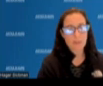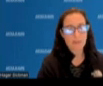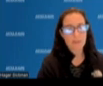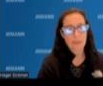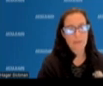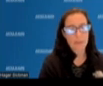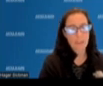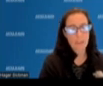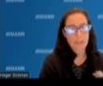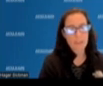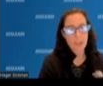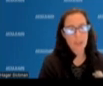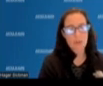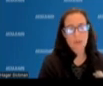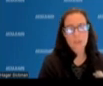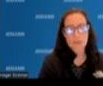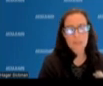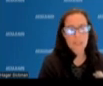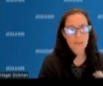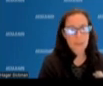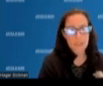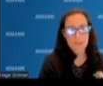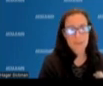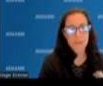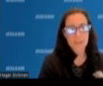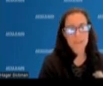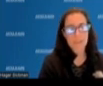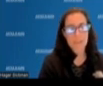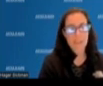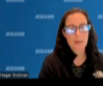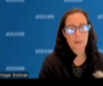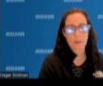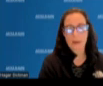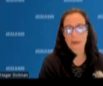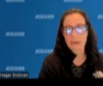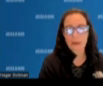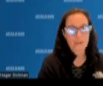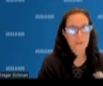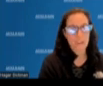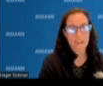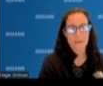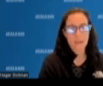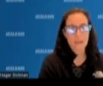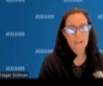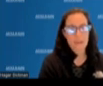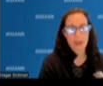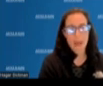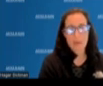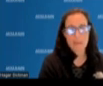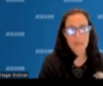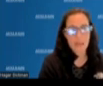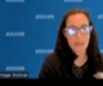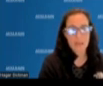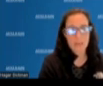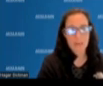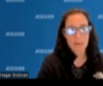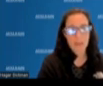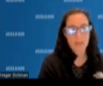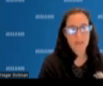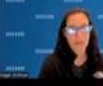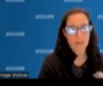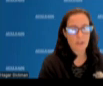Medi-Cal is important for Californians, who's using these services, where they're living, how is